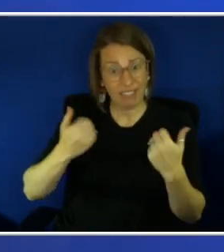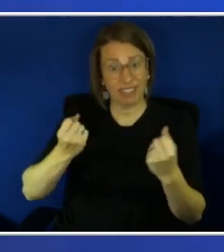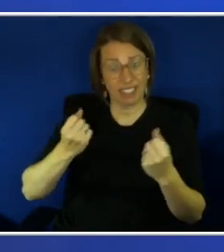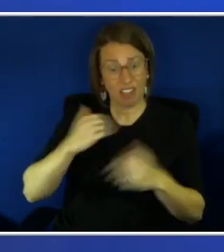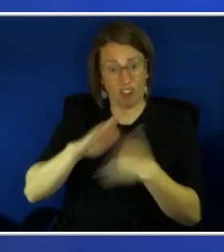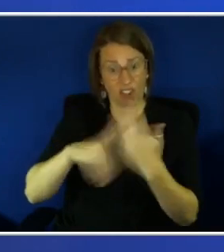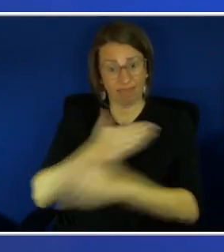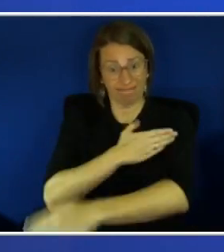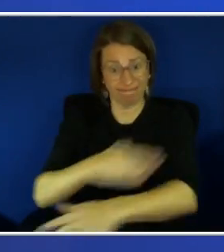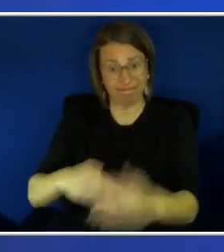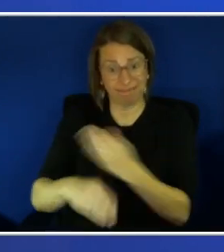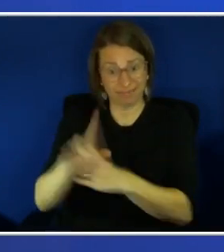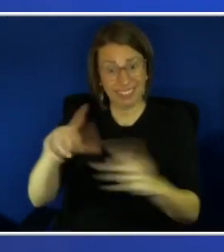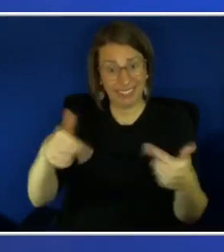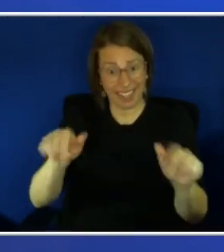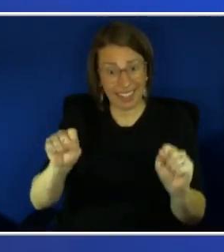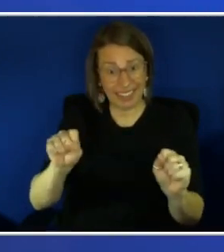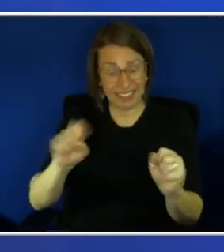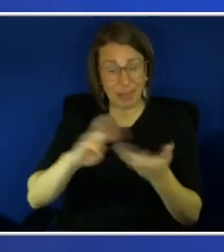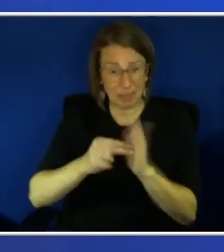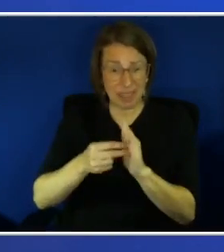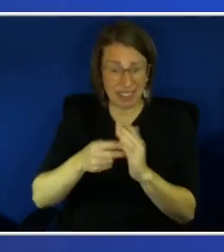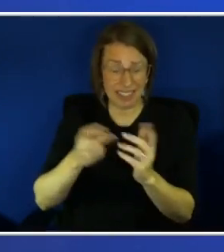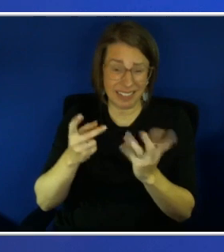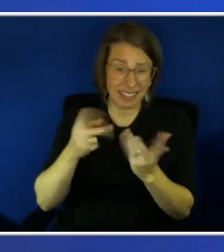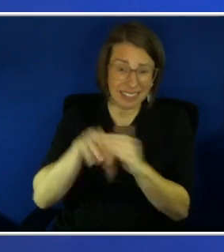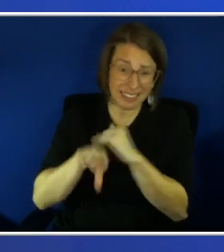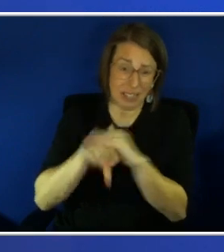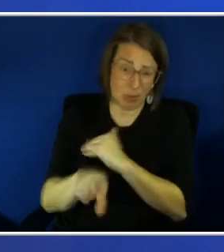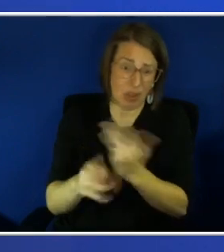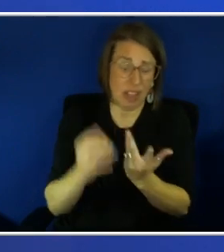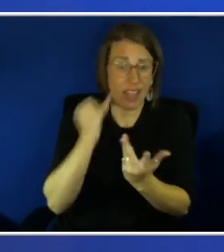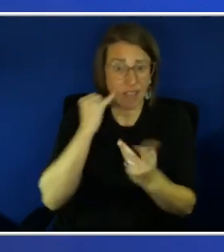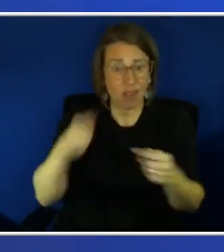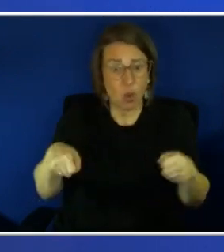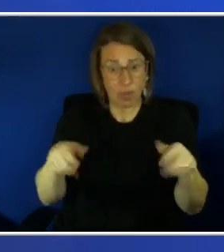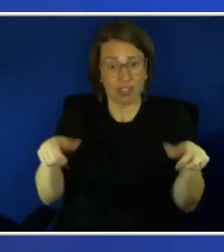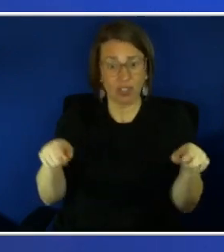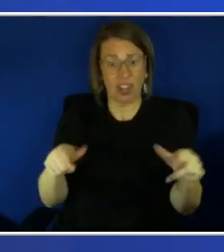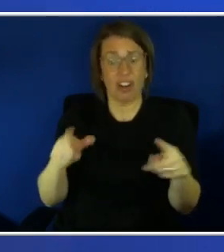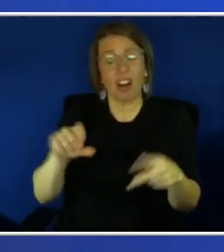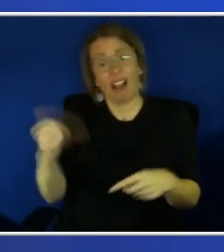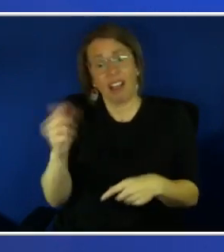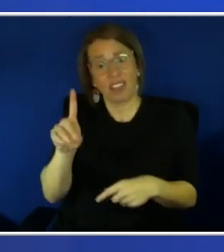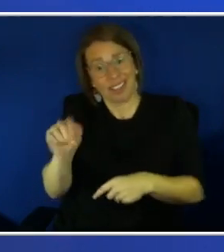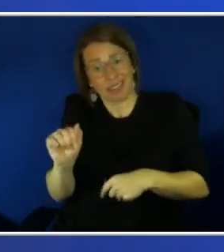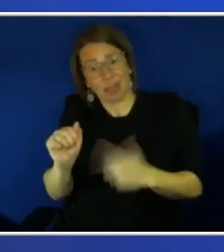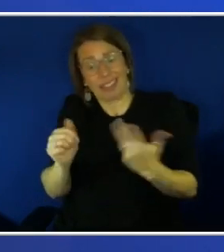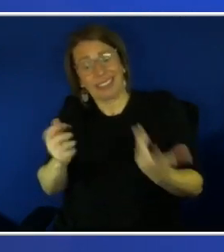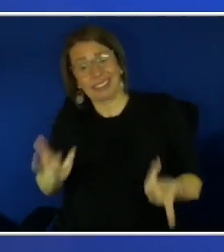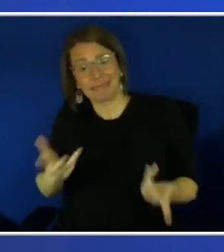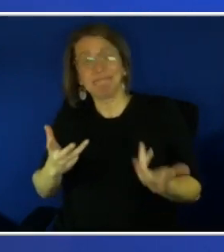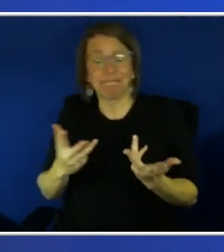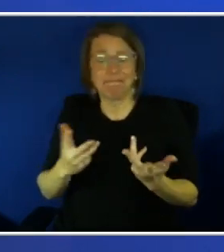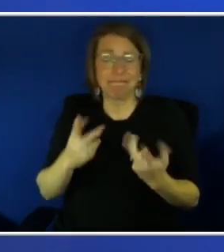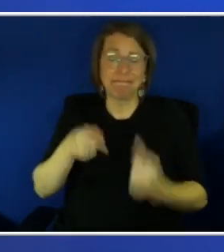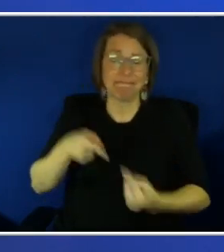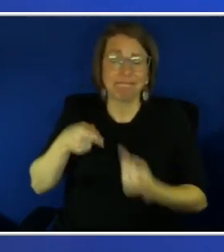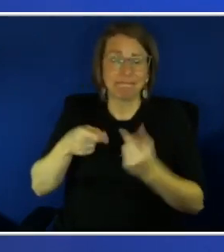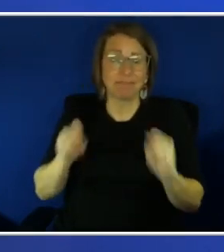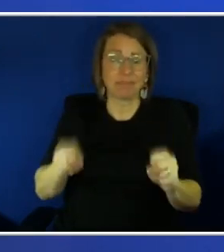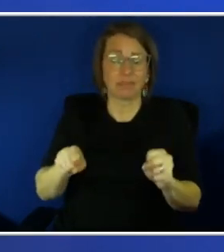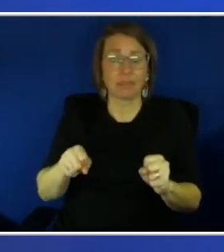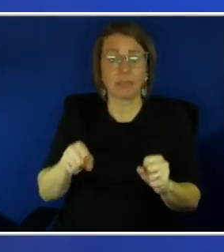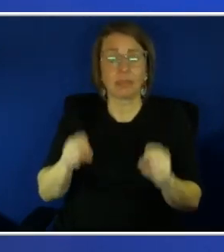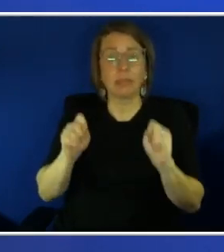especially in this country, to make things accessible if you are in a wheelchair or have other disabilities, being able to move around